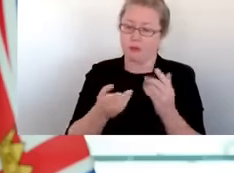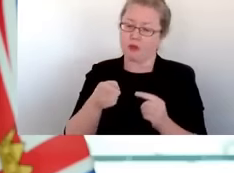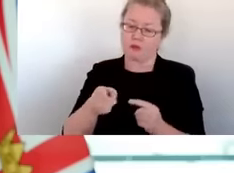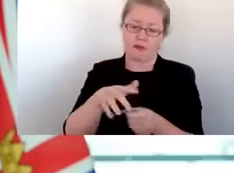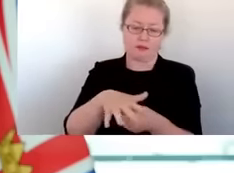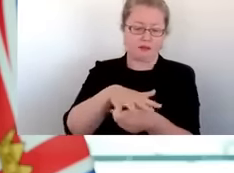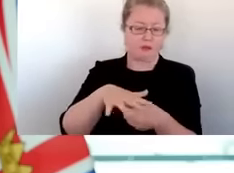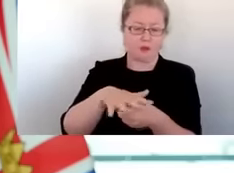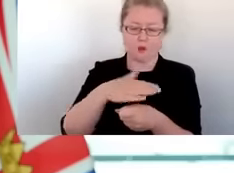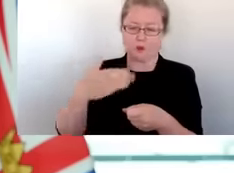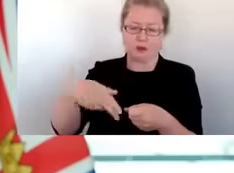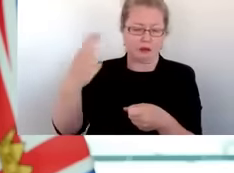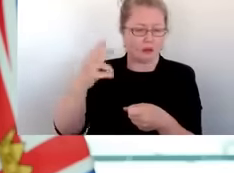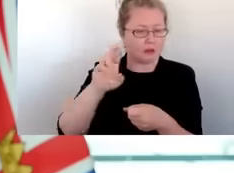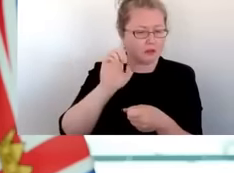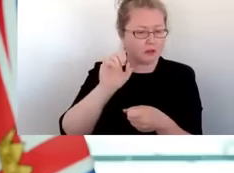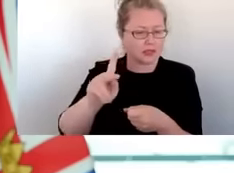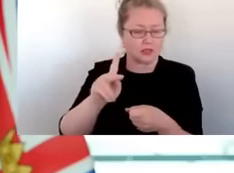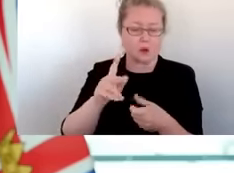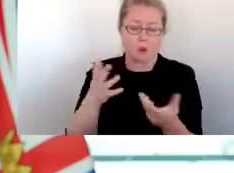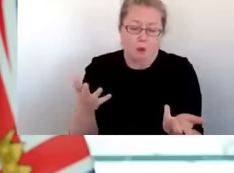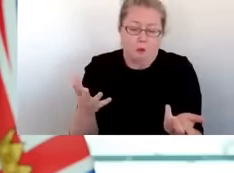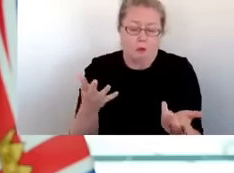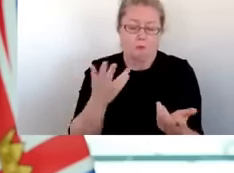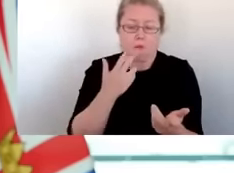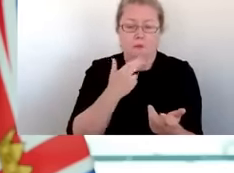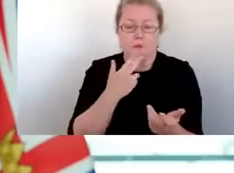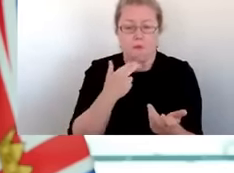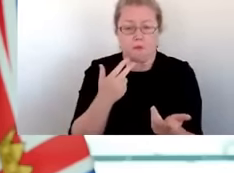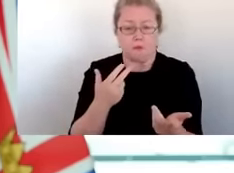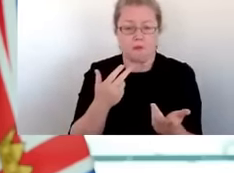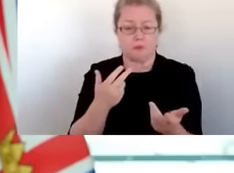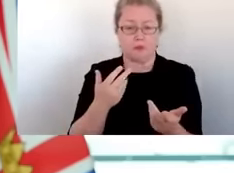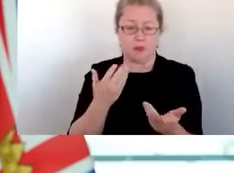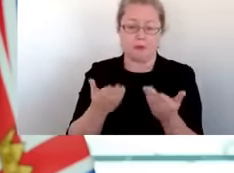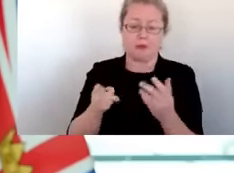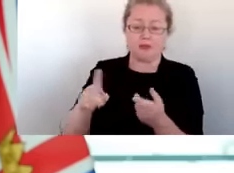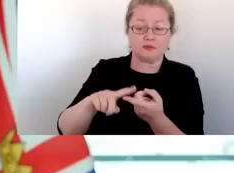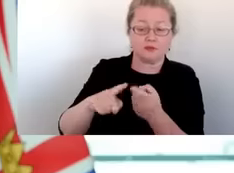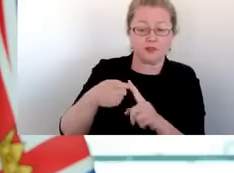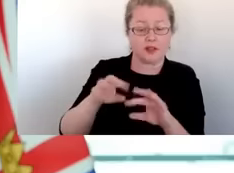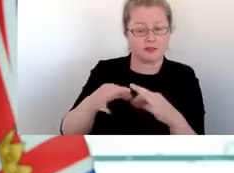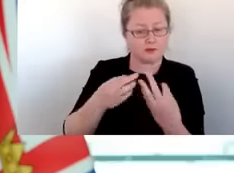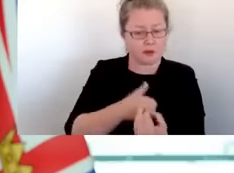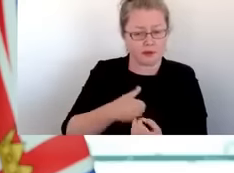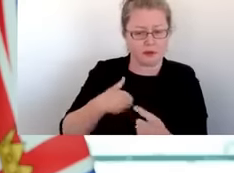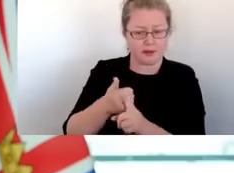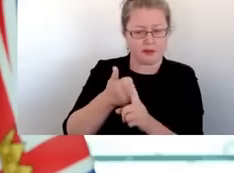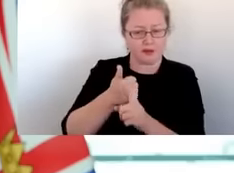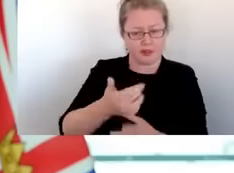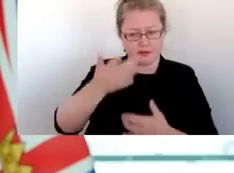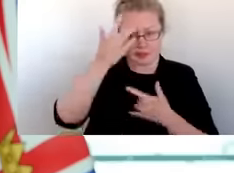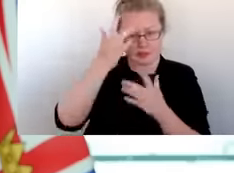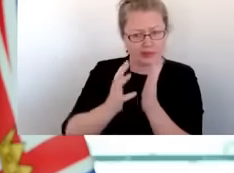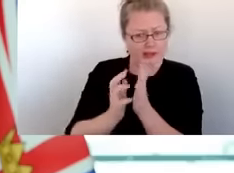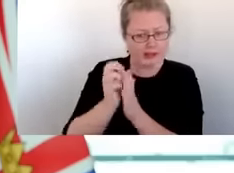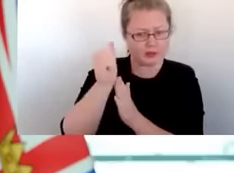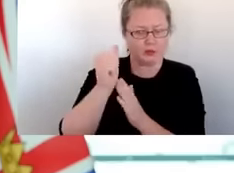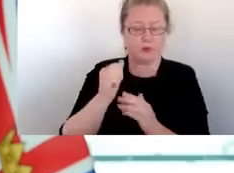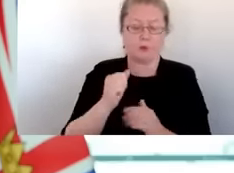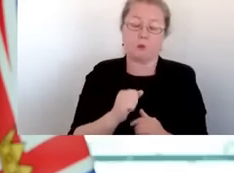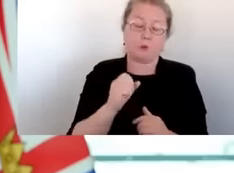risk myself, or if I'm not feeling well, postpone that visit to somebody who's going through cancer treatments or to visiting your